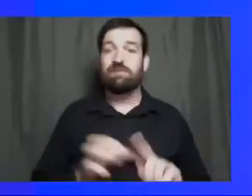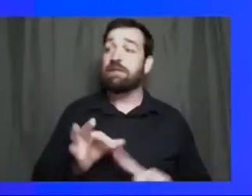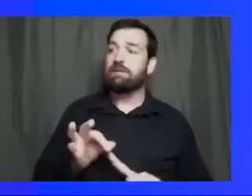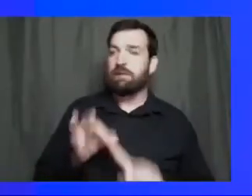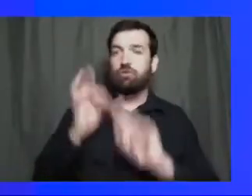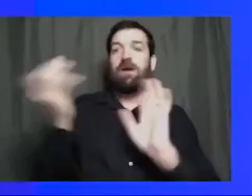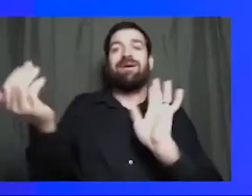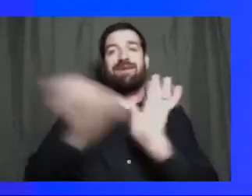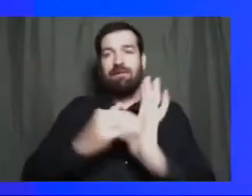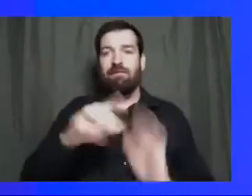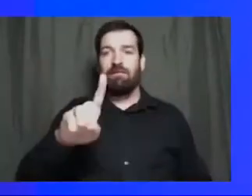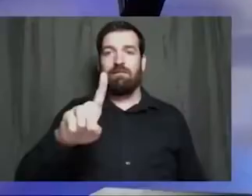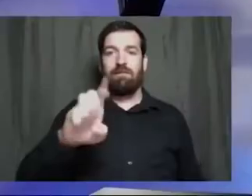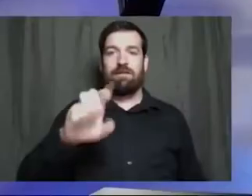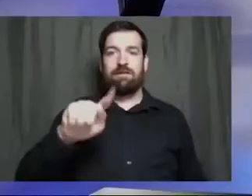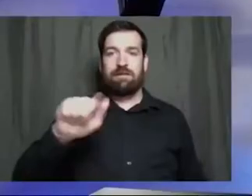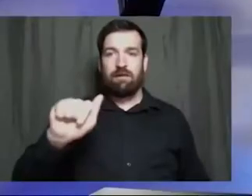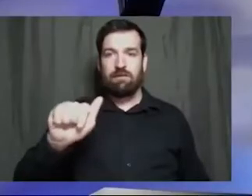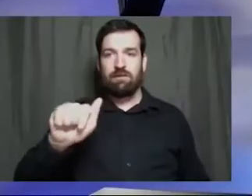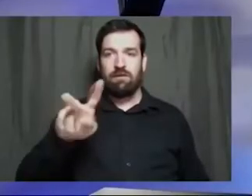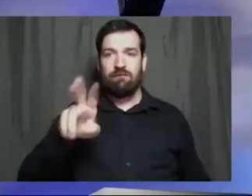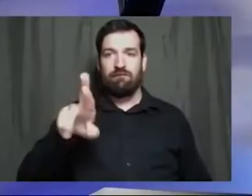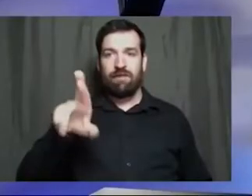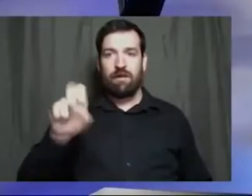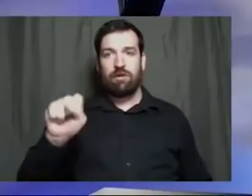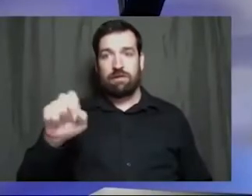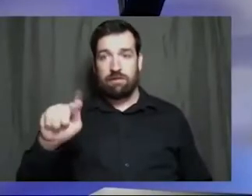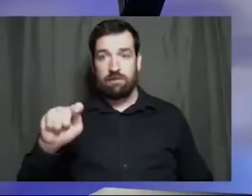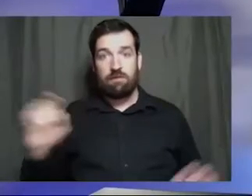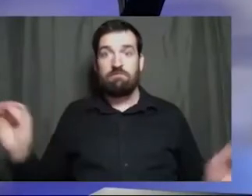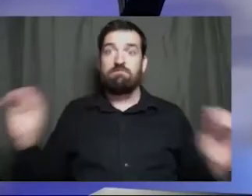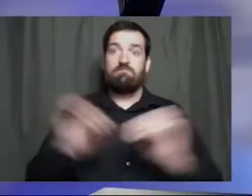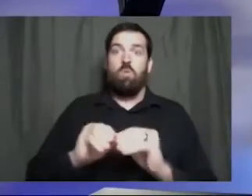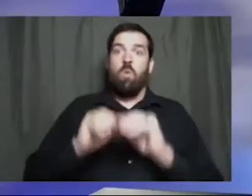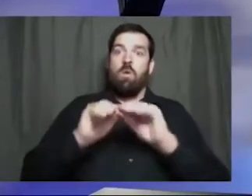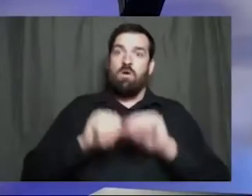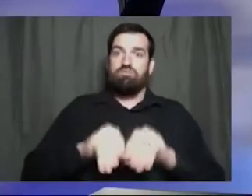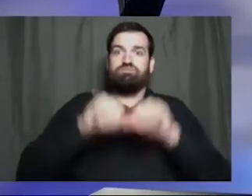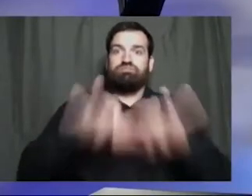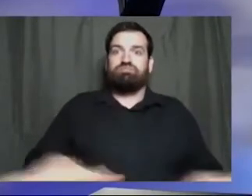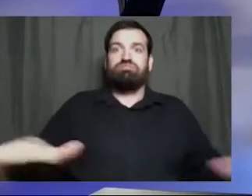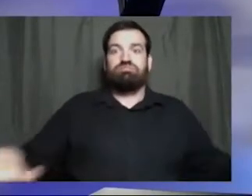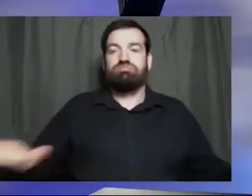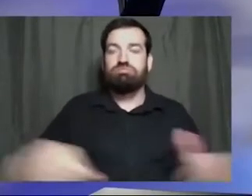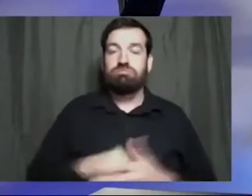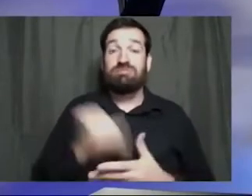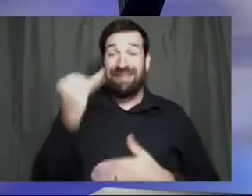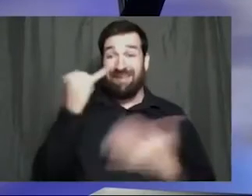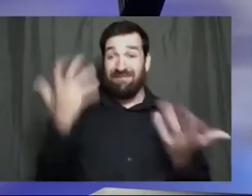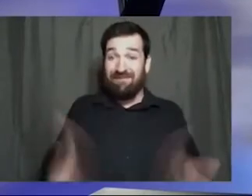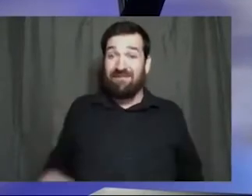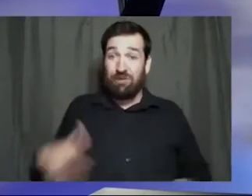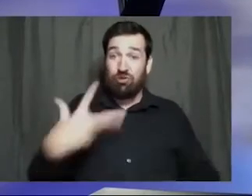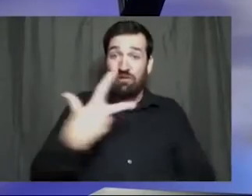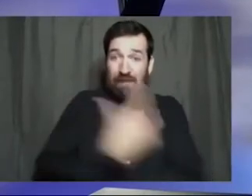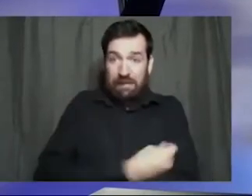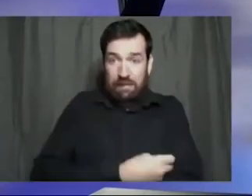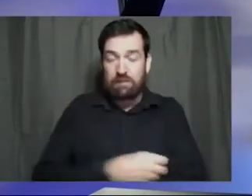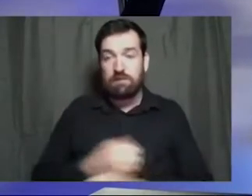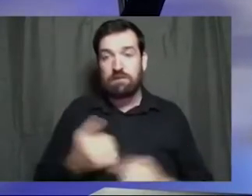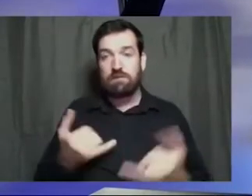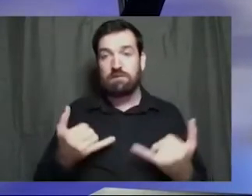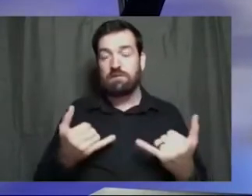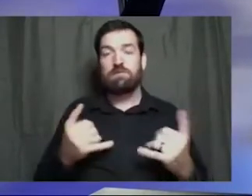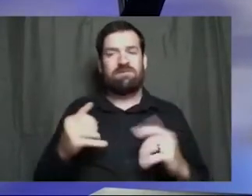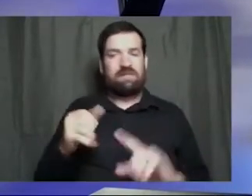virus is so much more contagious. Yeah. And remember that even if you've been vaccinated, you still have a very high, unlike the original, you